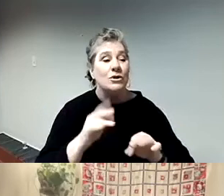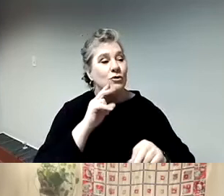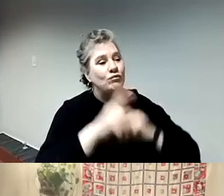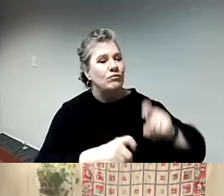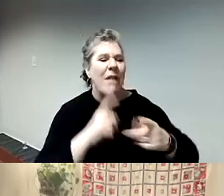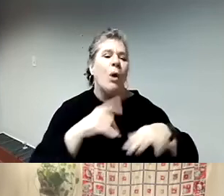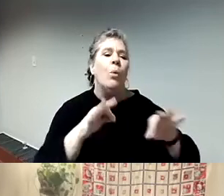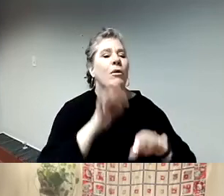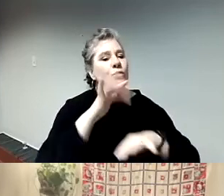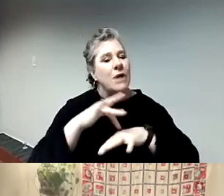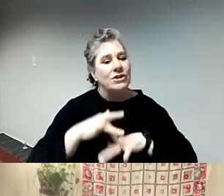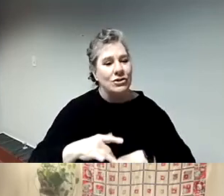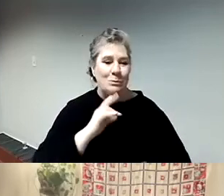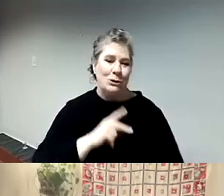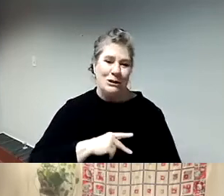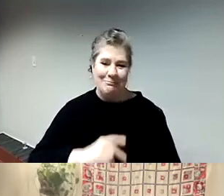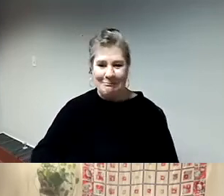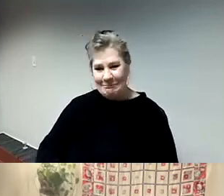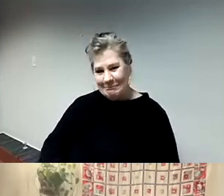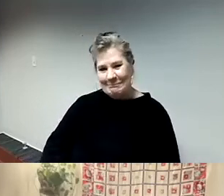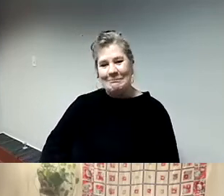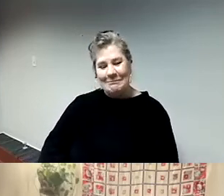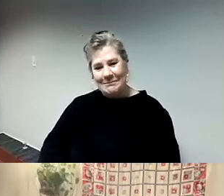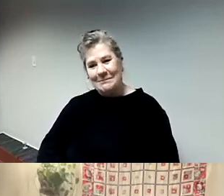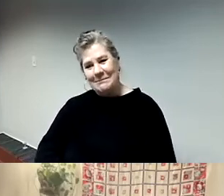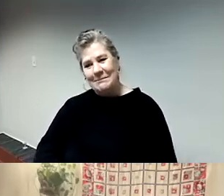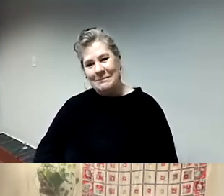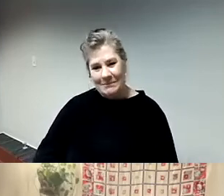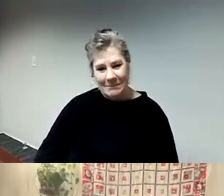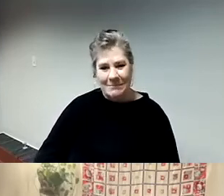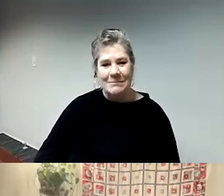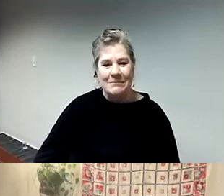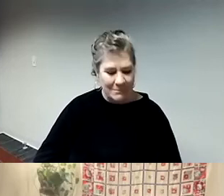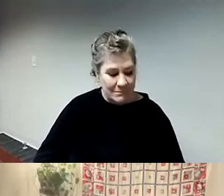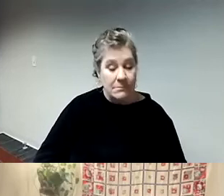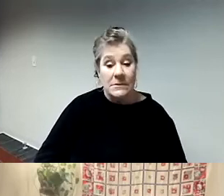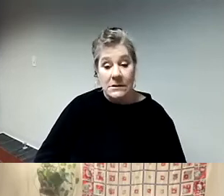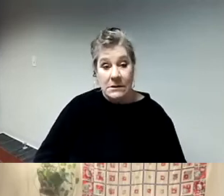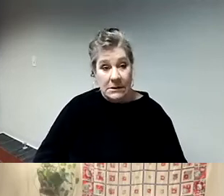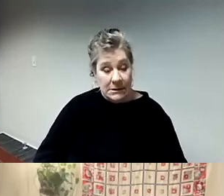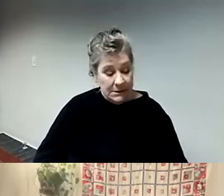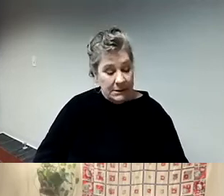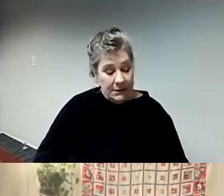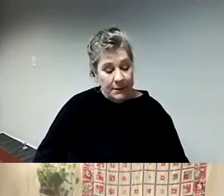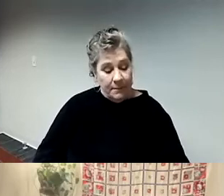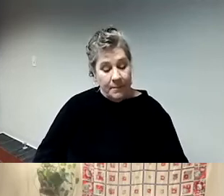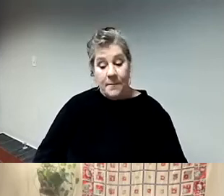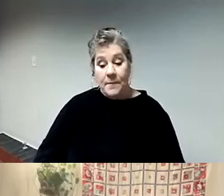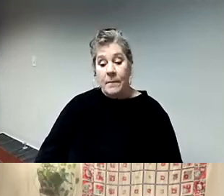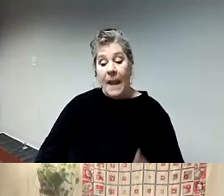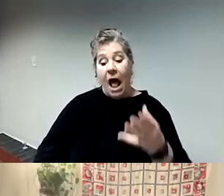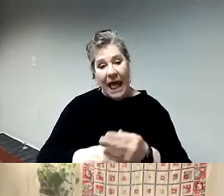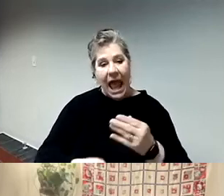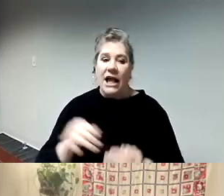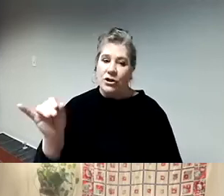think, personally. I'll add that a couple things that are coming up for me as I'm even just listening to Kimmie and